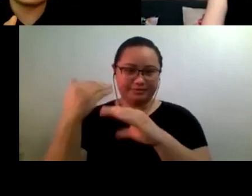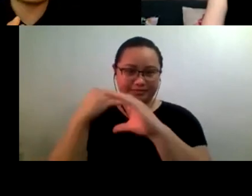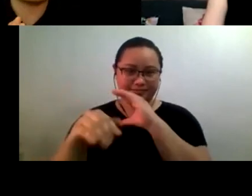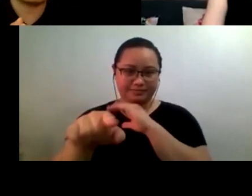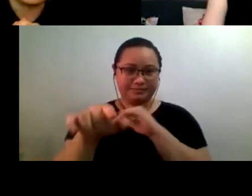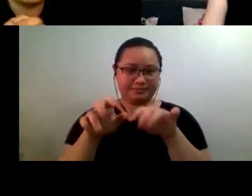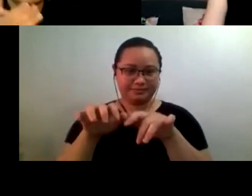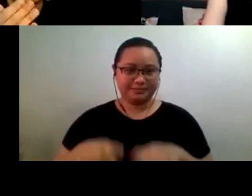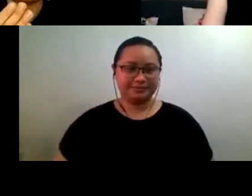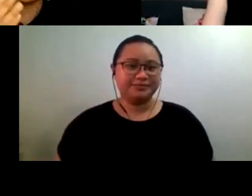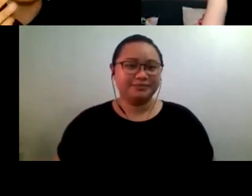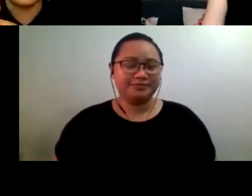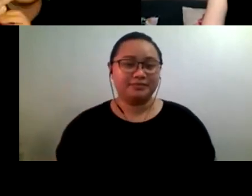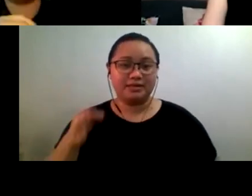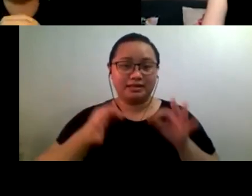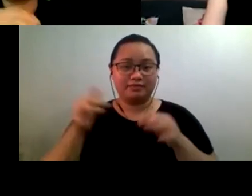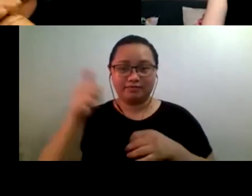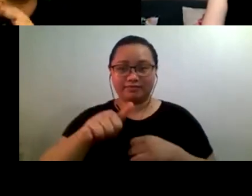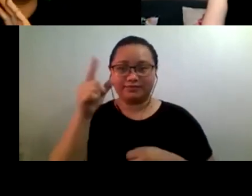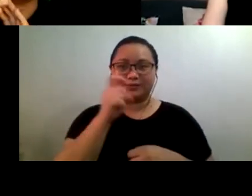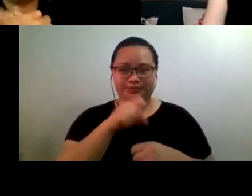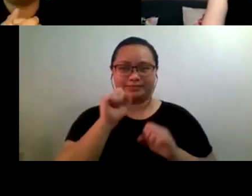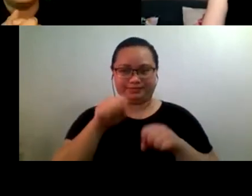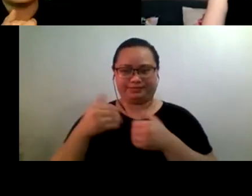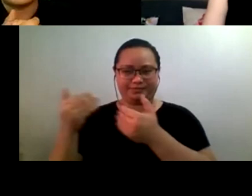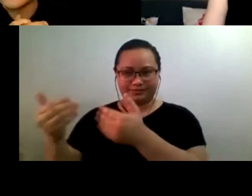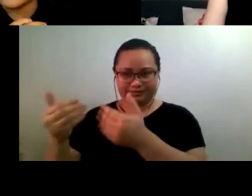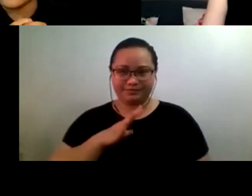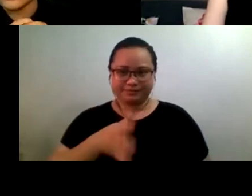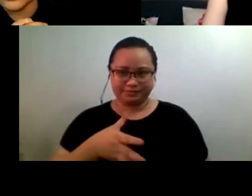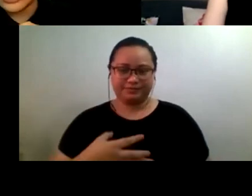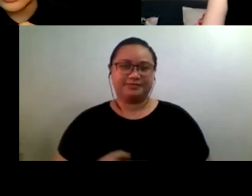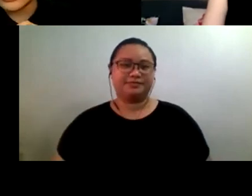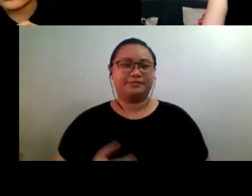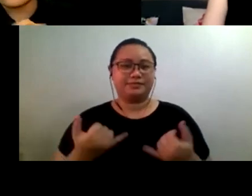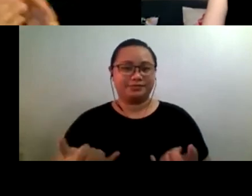box. If you have questions, go down. Siguro bilang pagtatapos, no?